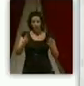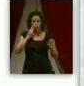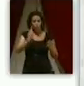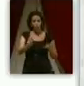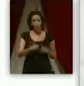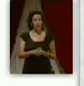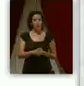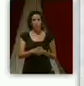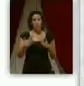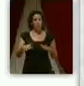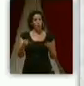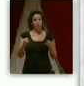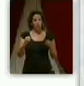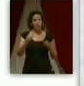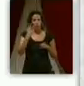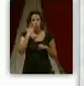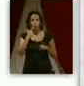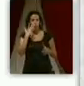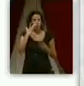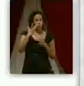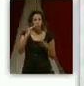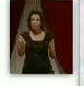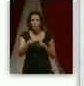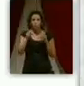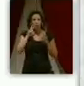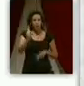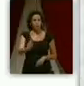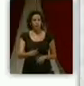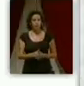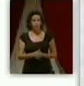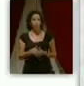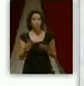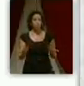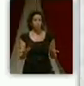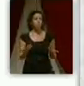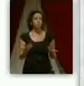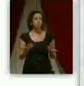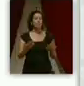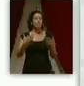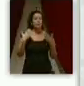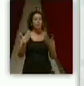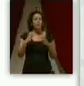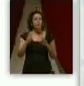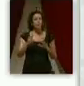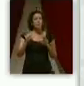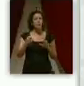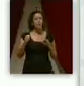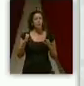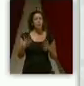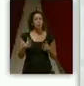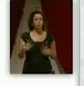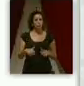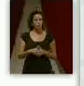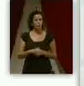Some users cannot, even if it's in fluorescent colors. So they might argue, how about the